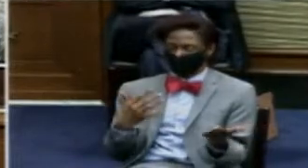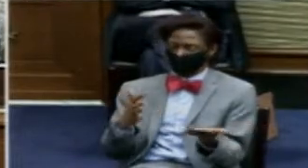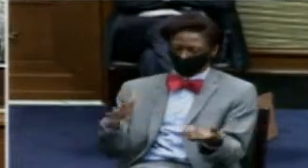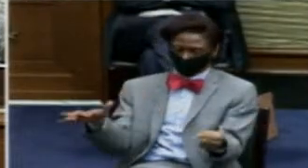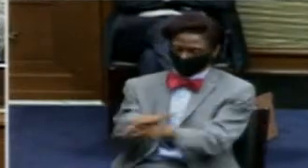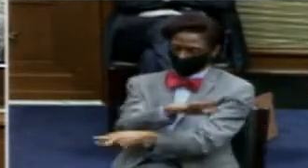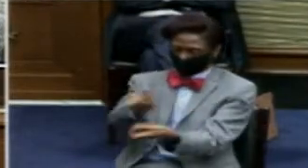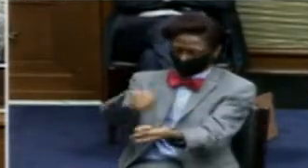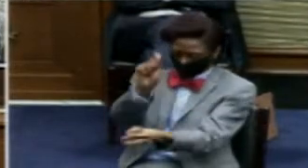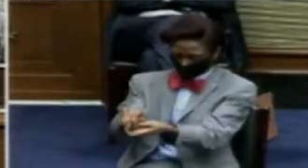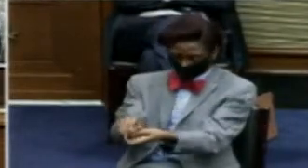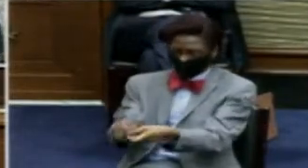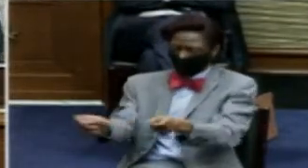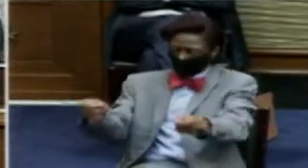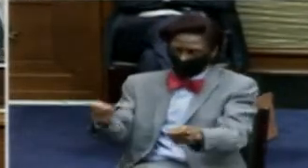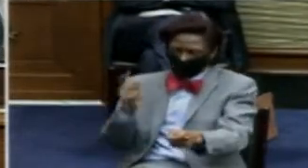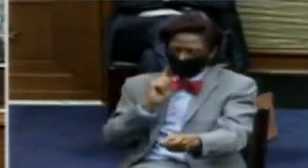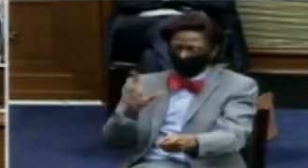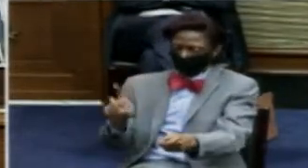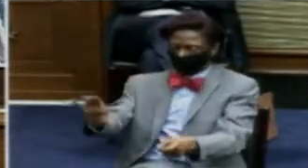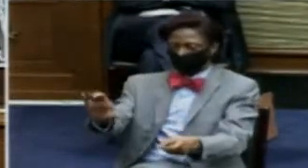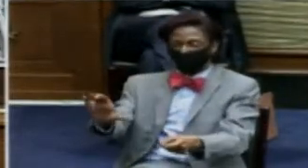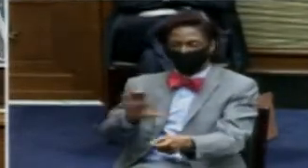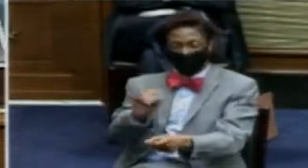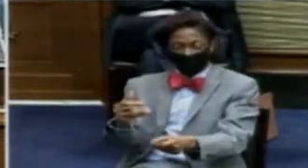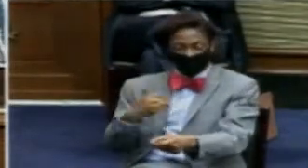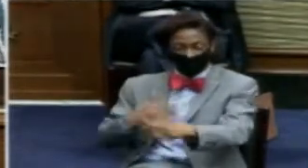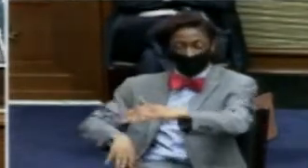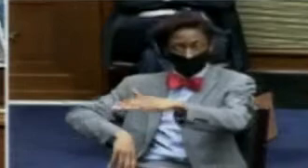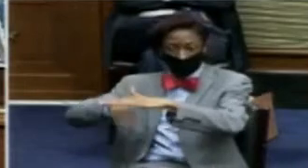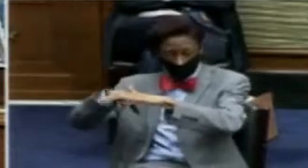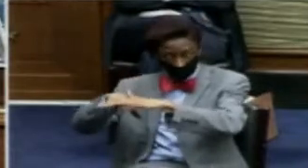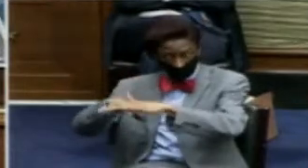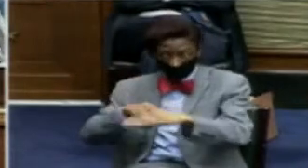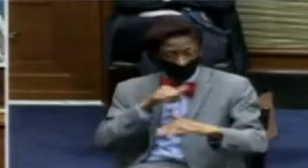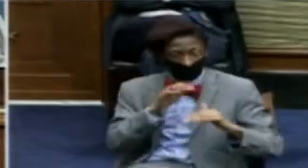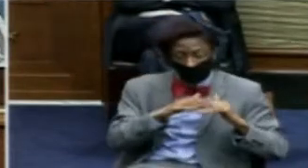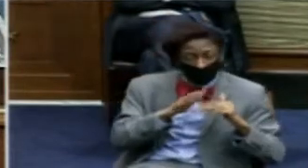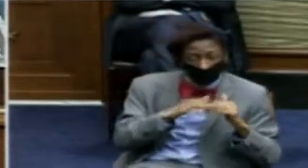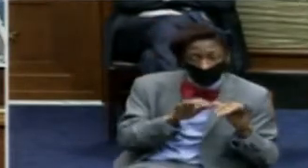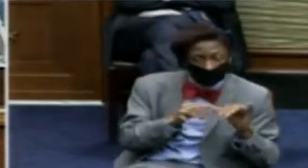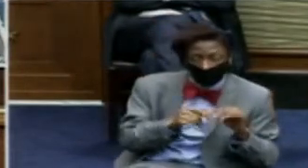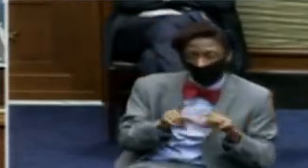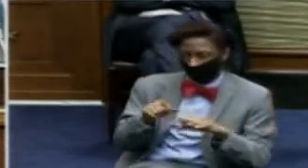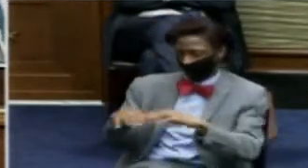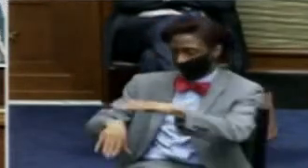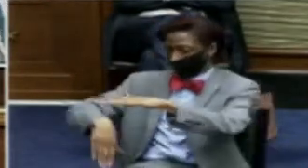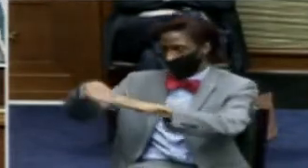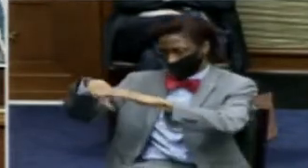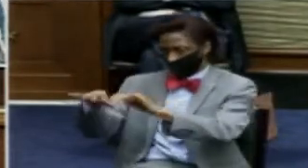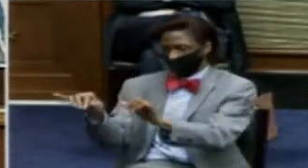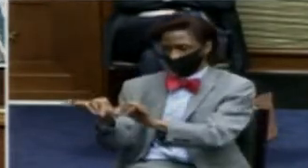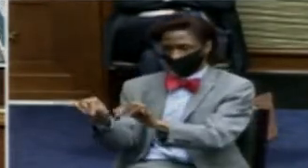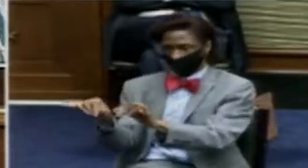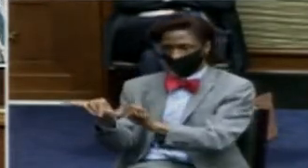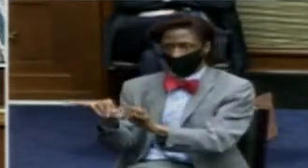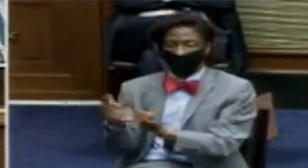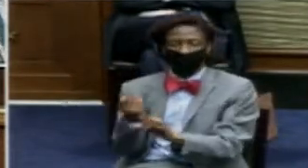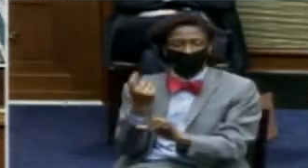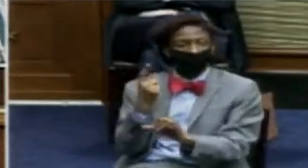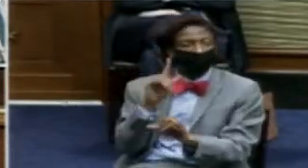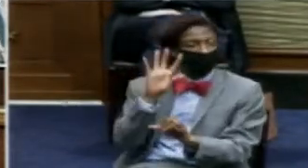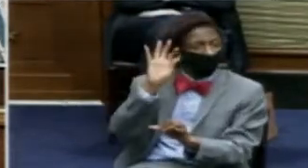the district, and there is a maximum, not a minimum size of the federal district. The Congress has used